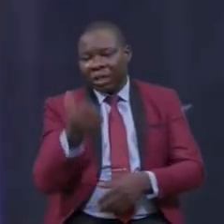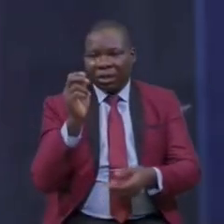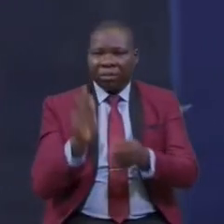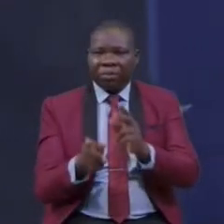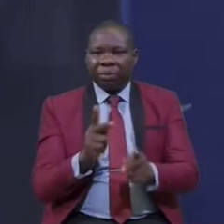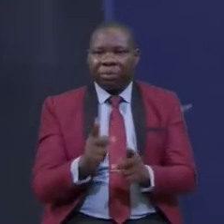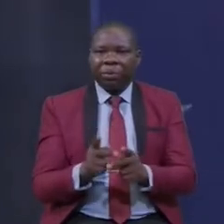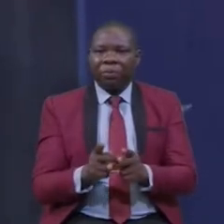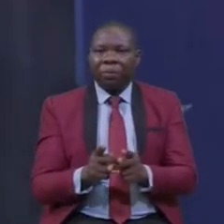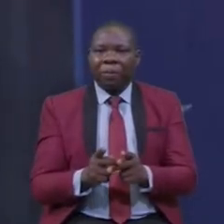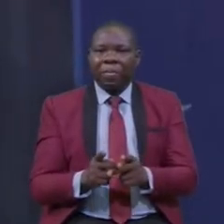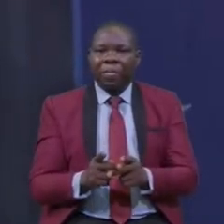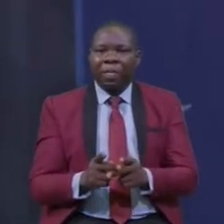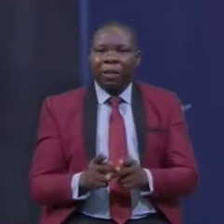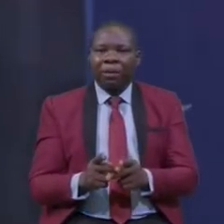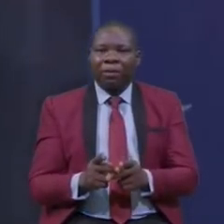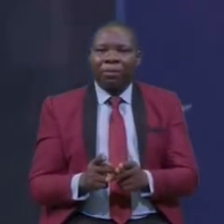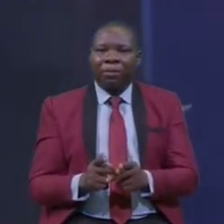Osofo Dodo.